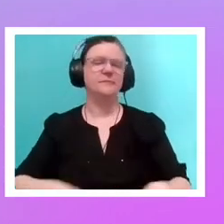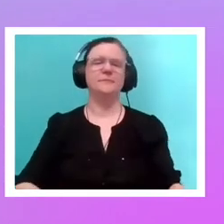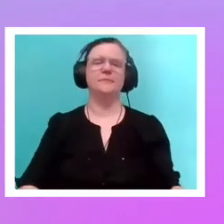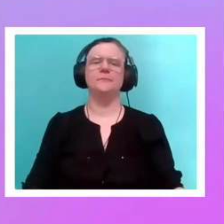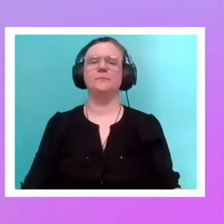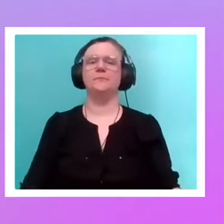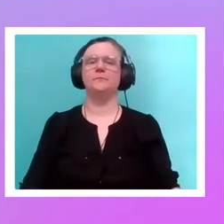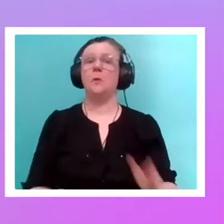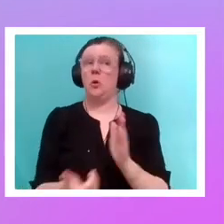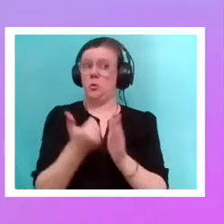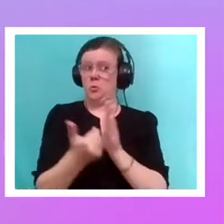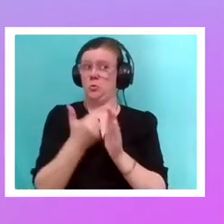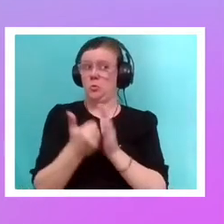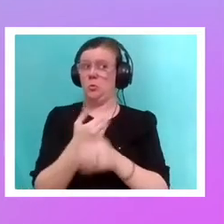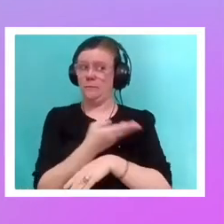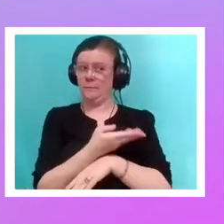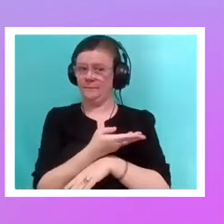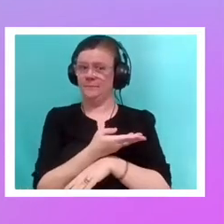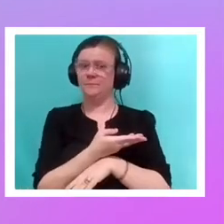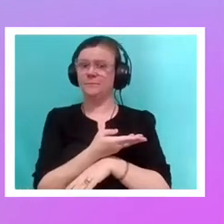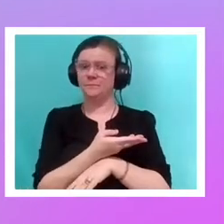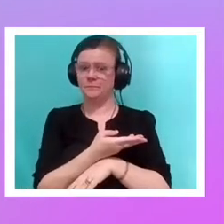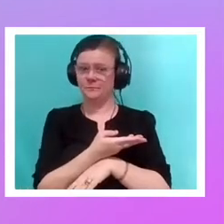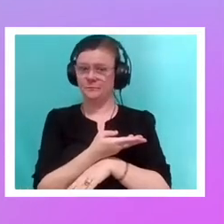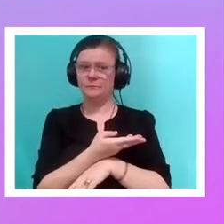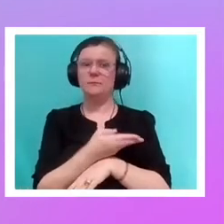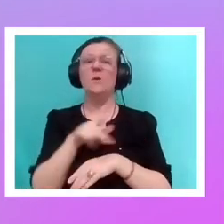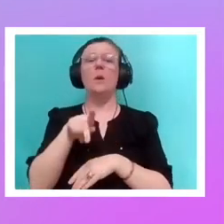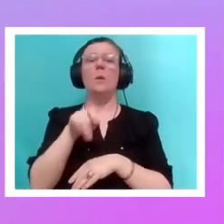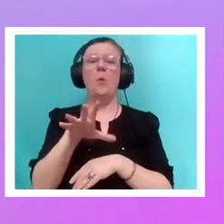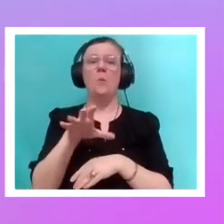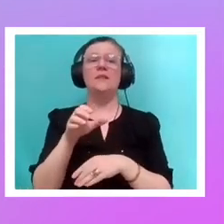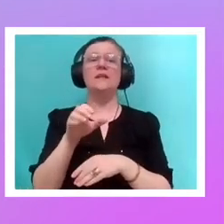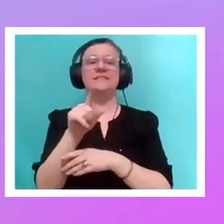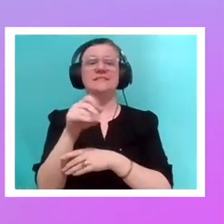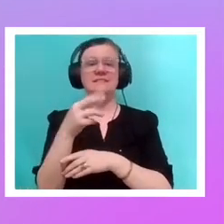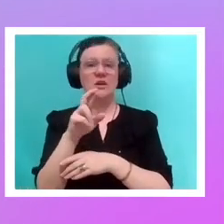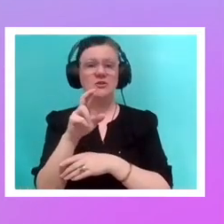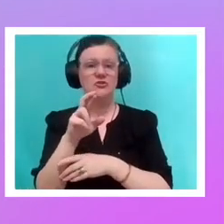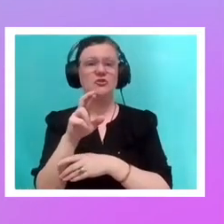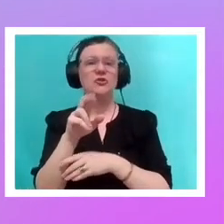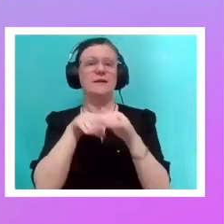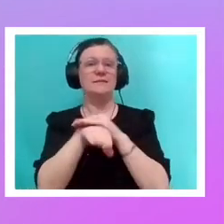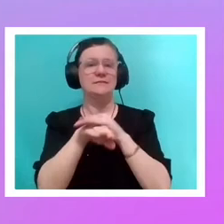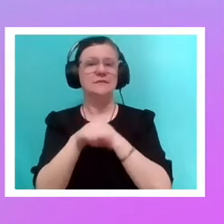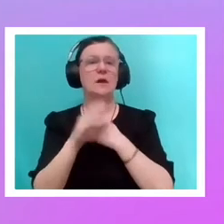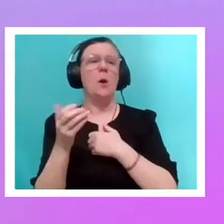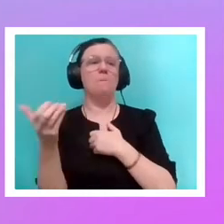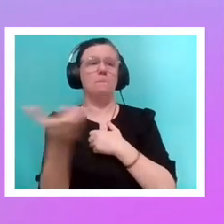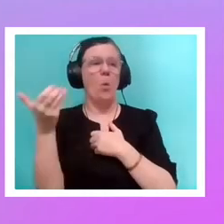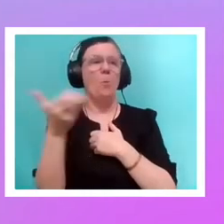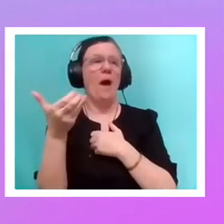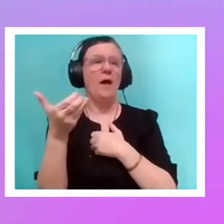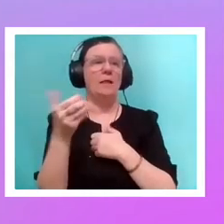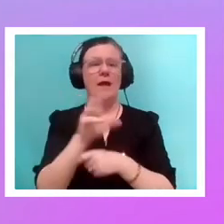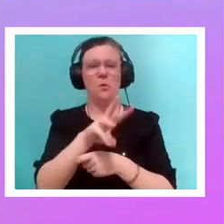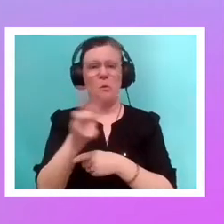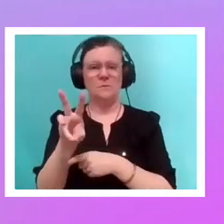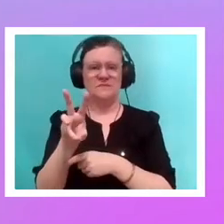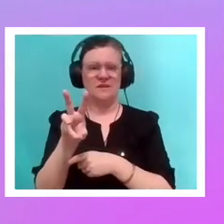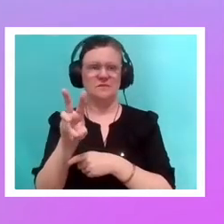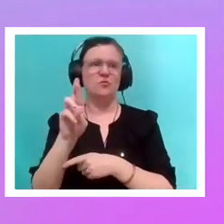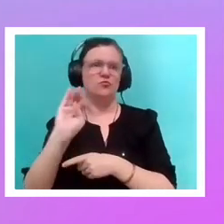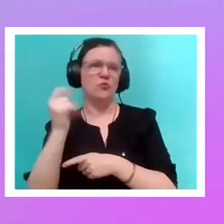There are some newer regulations though, and these are known as the Public Sector Bodies, Website and Mobile Applications Accessibility